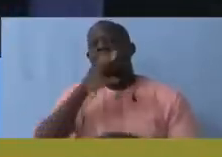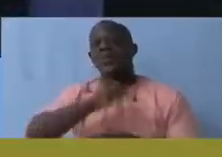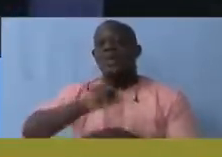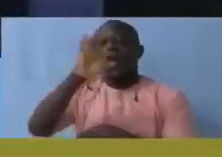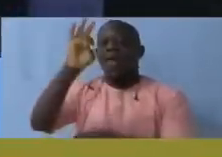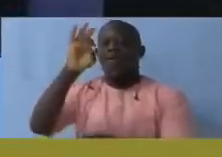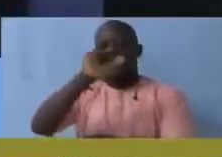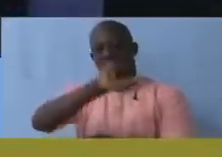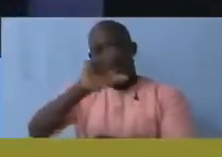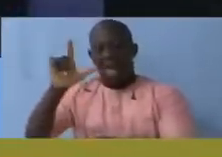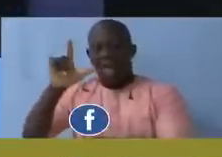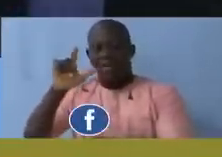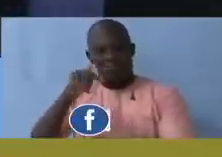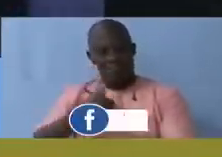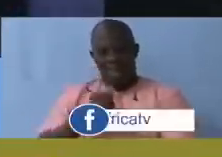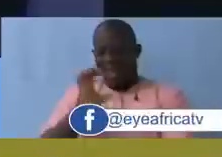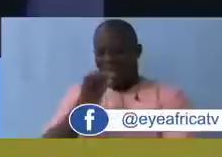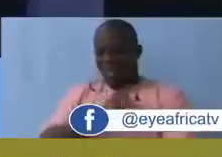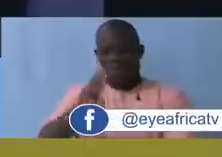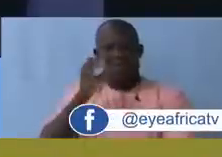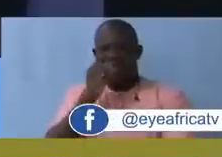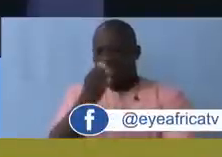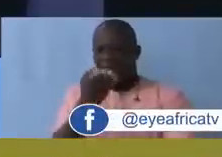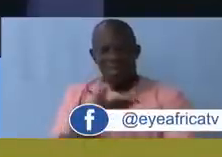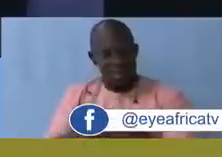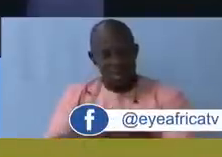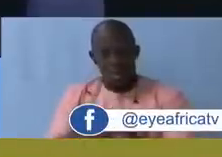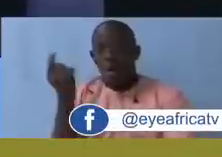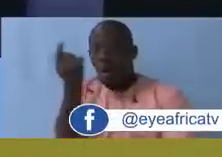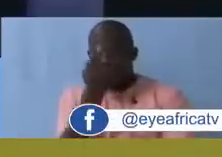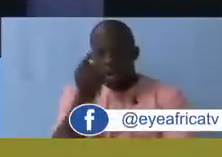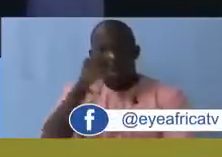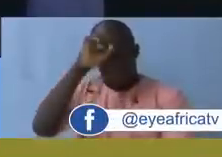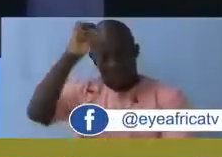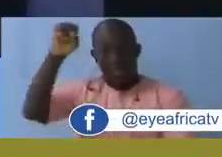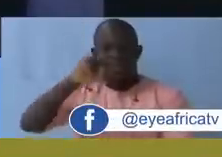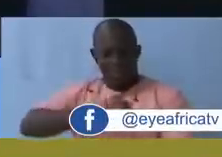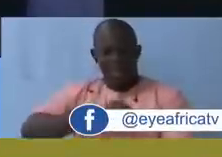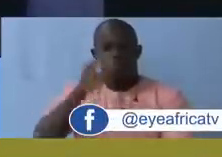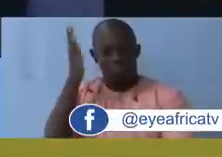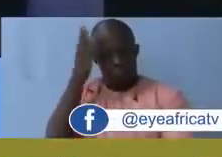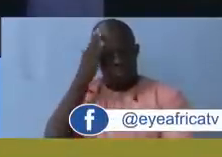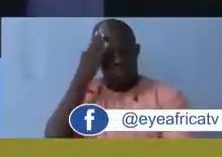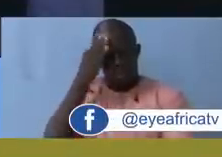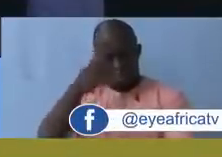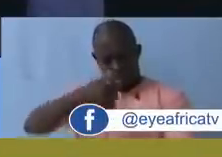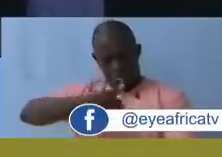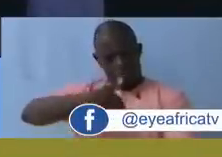tell that. That's only the president knows how long he kept them there. Okay, all right. So the